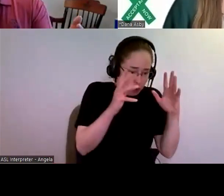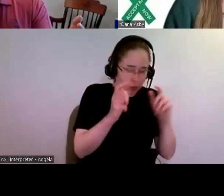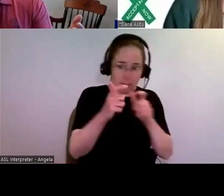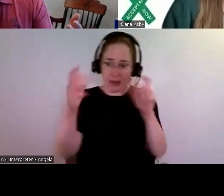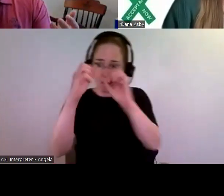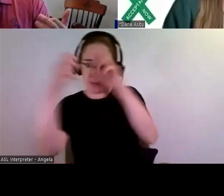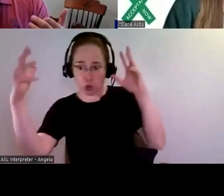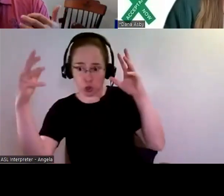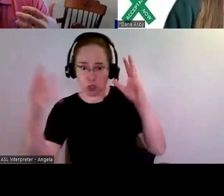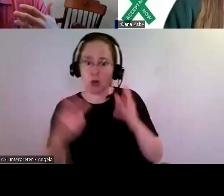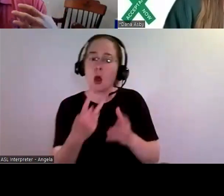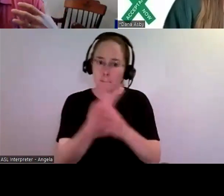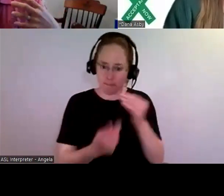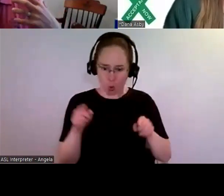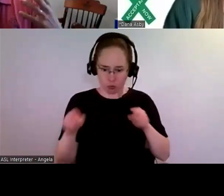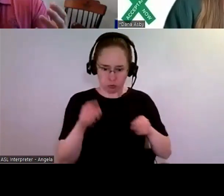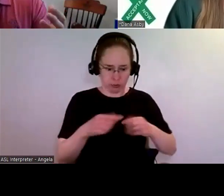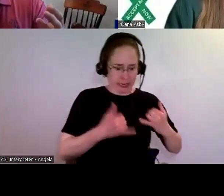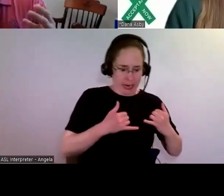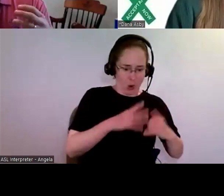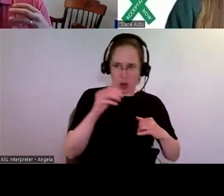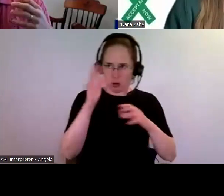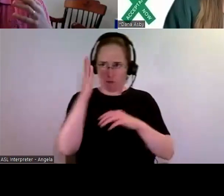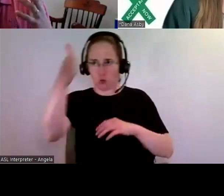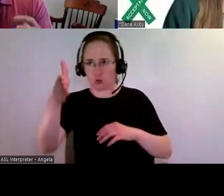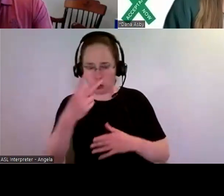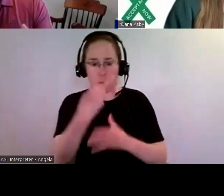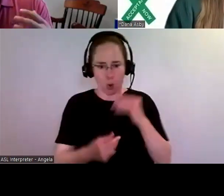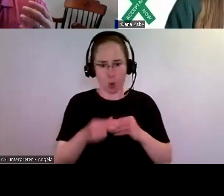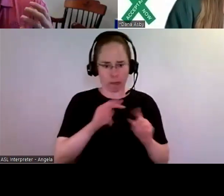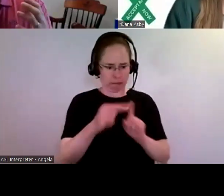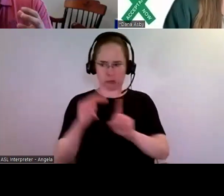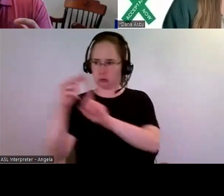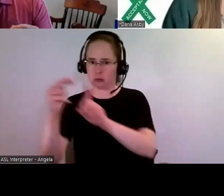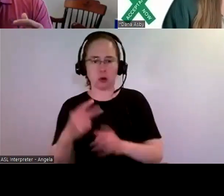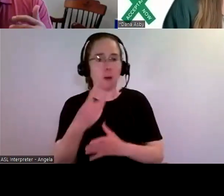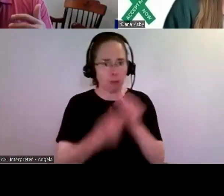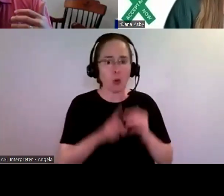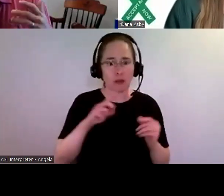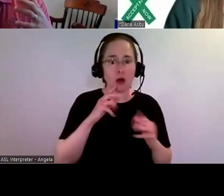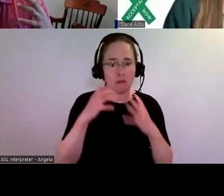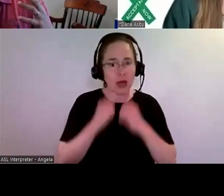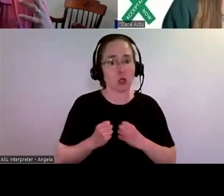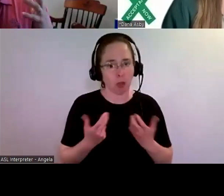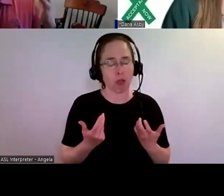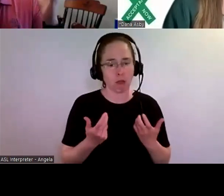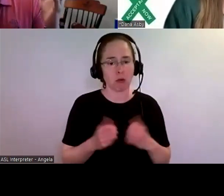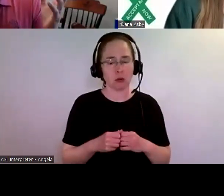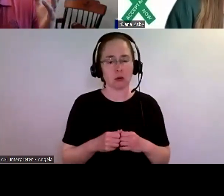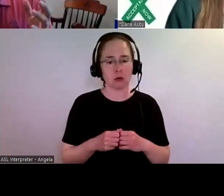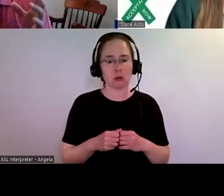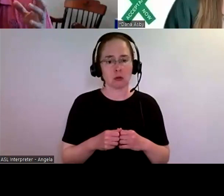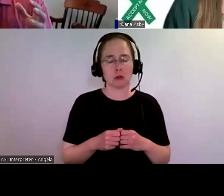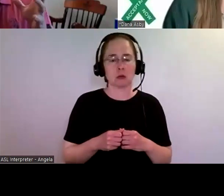things need to be looked at, and both are super valuable. It's almost like today,